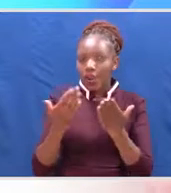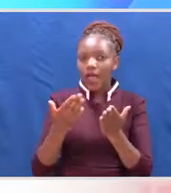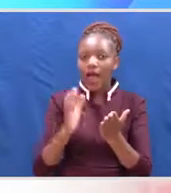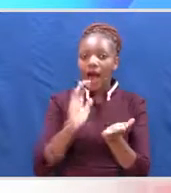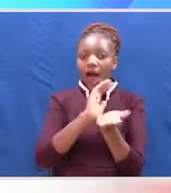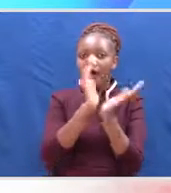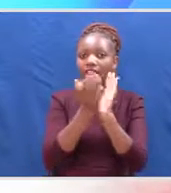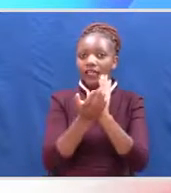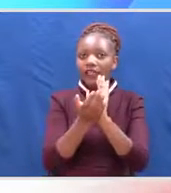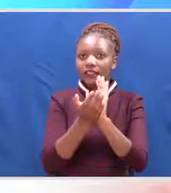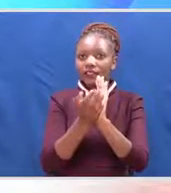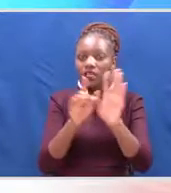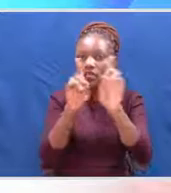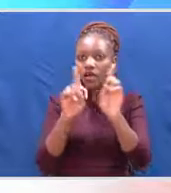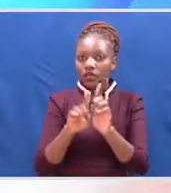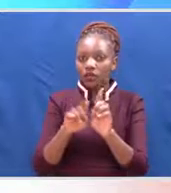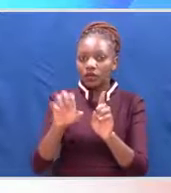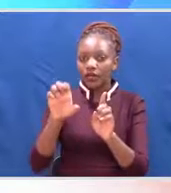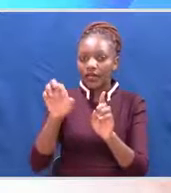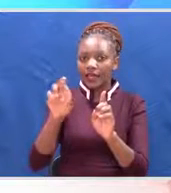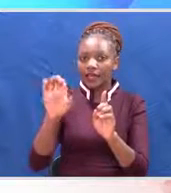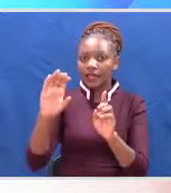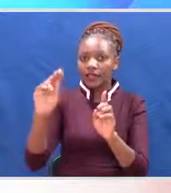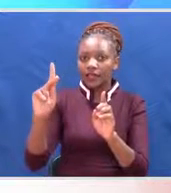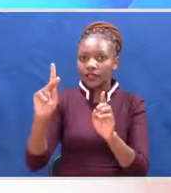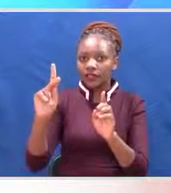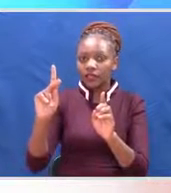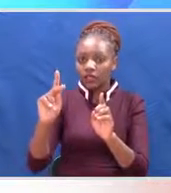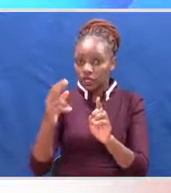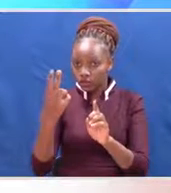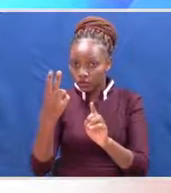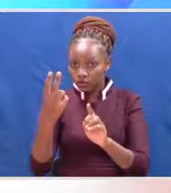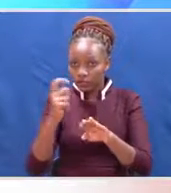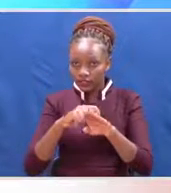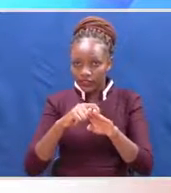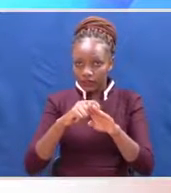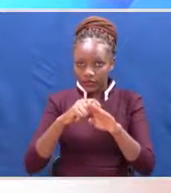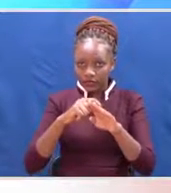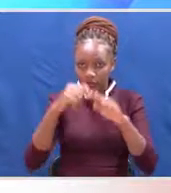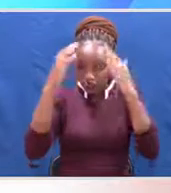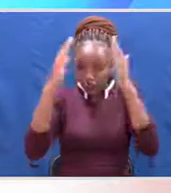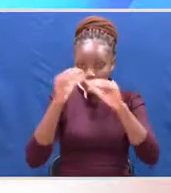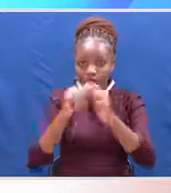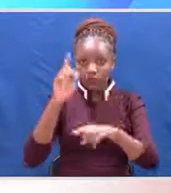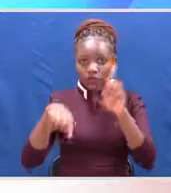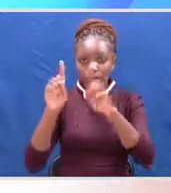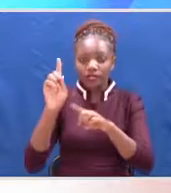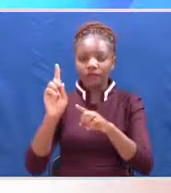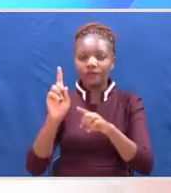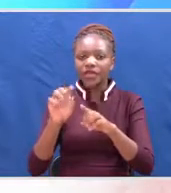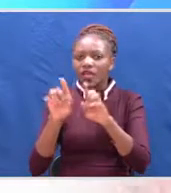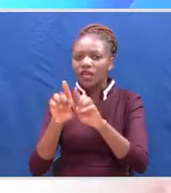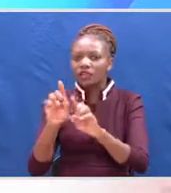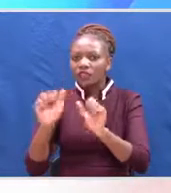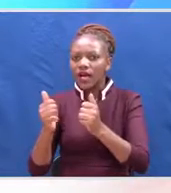Stadium. Sharks lead man Eric Kapaito twice on target in the statement win. The loss comes barely hours